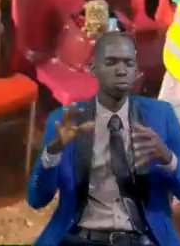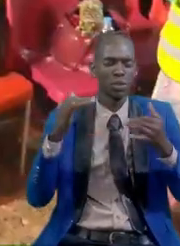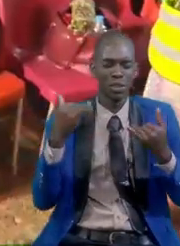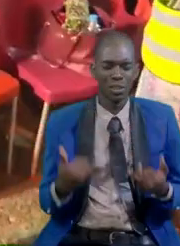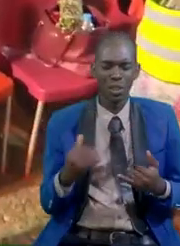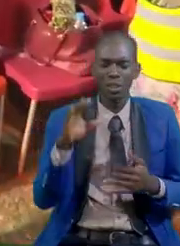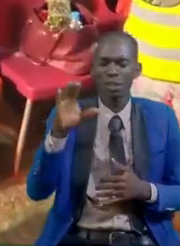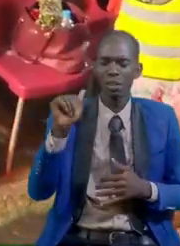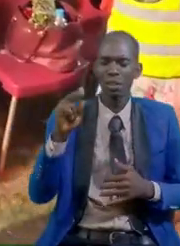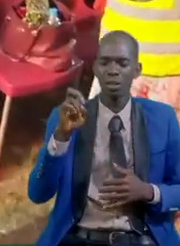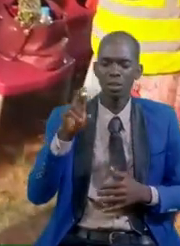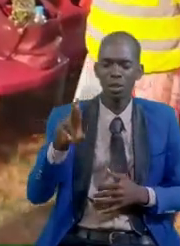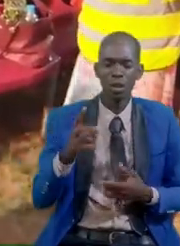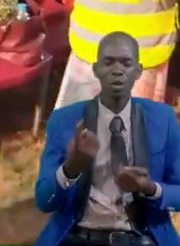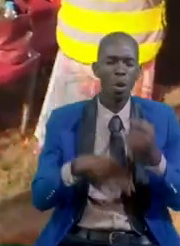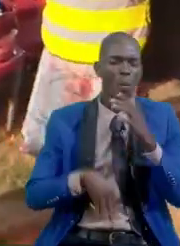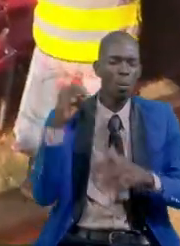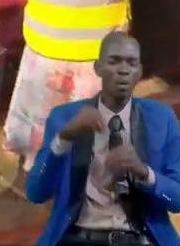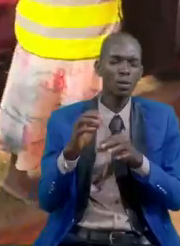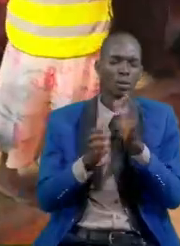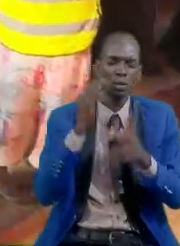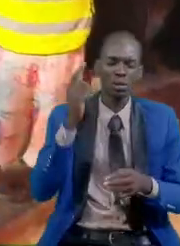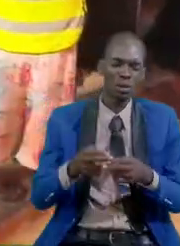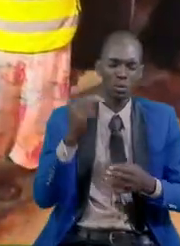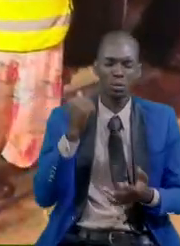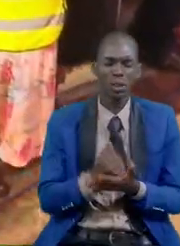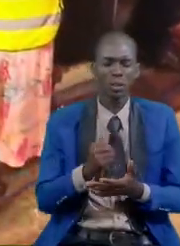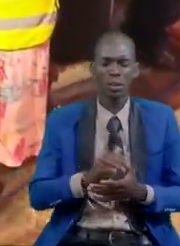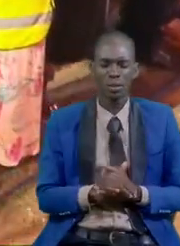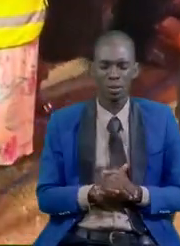Cancer, come out in Jesus' name.